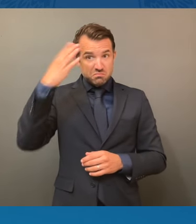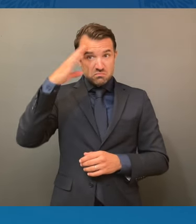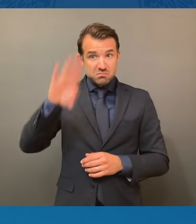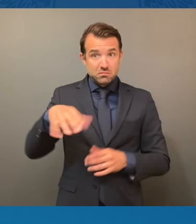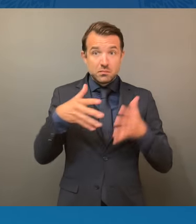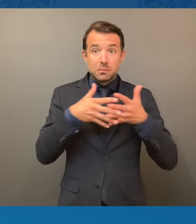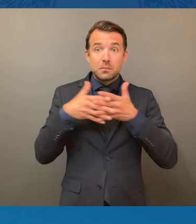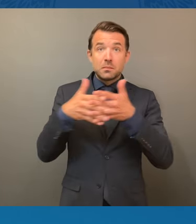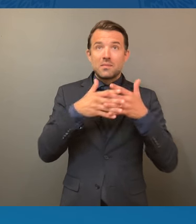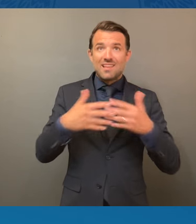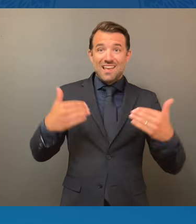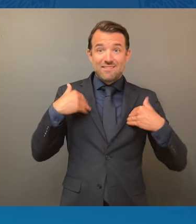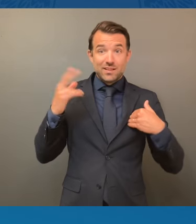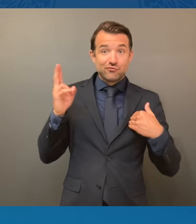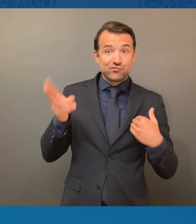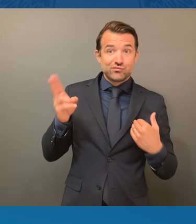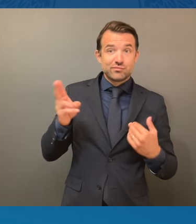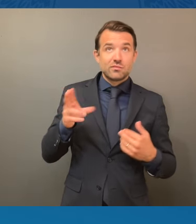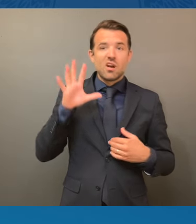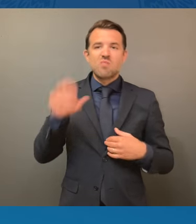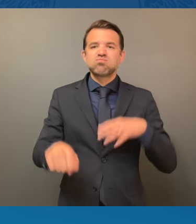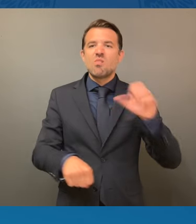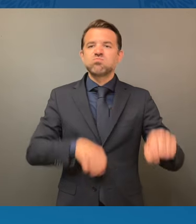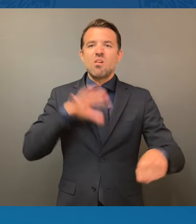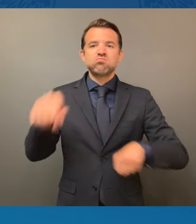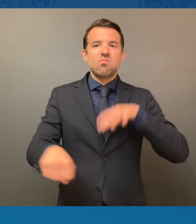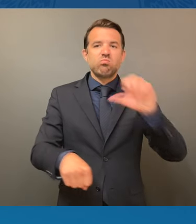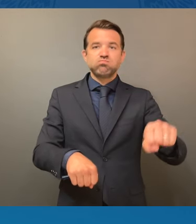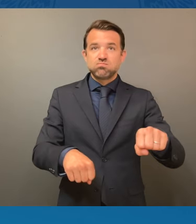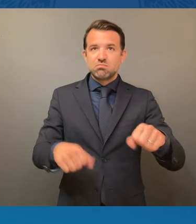claiming ownership over human bodies.